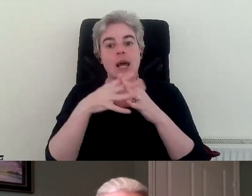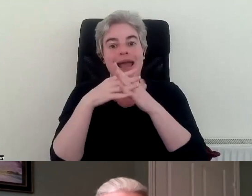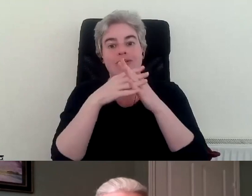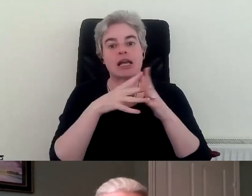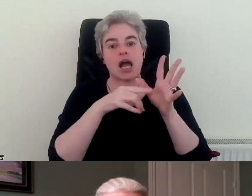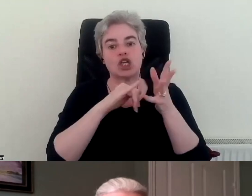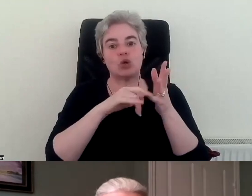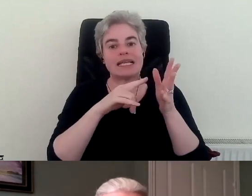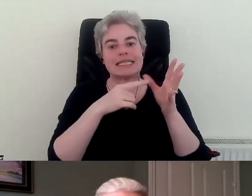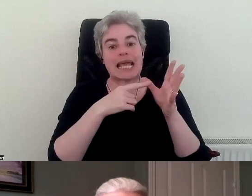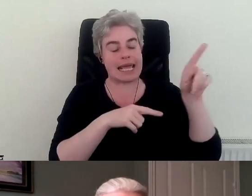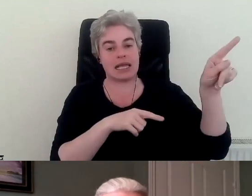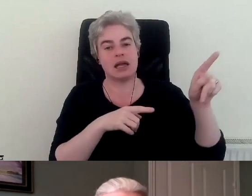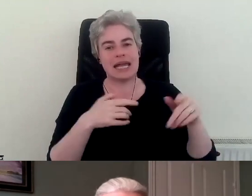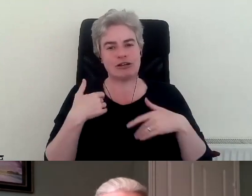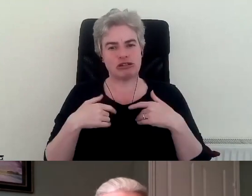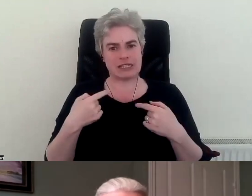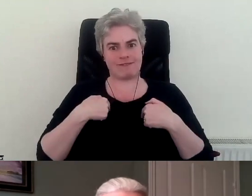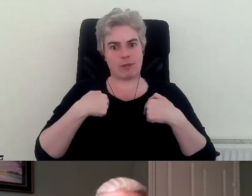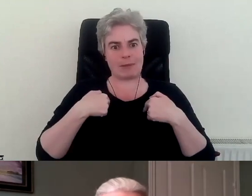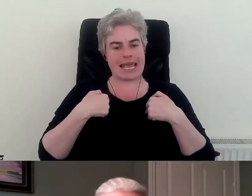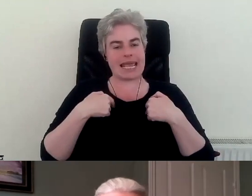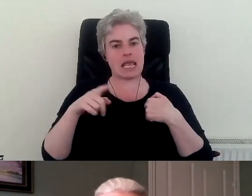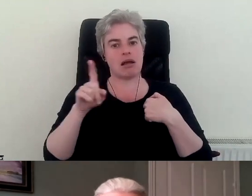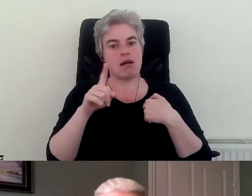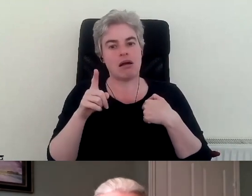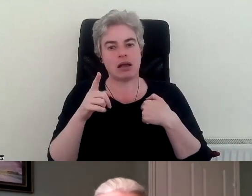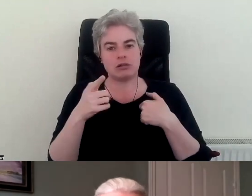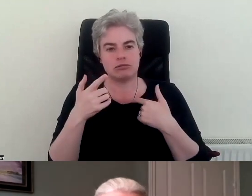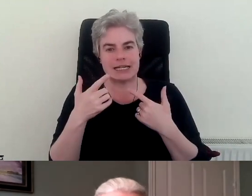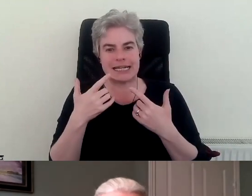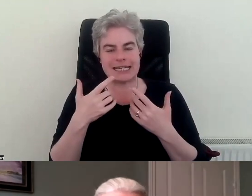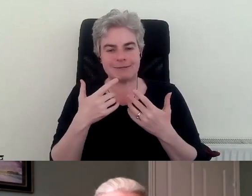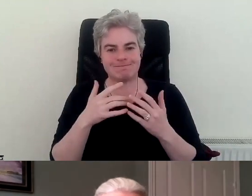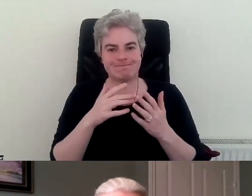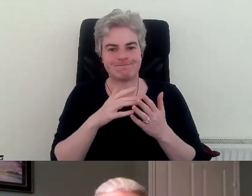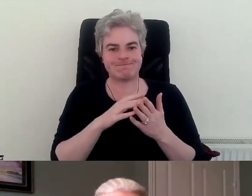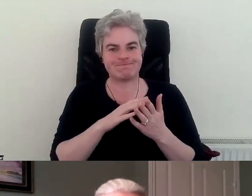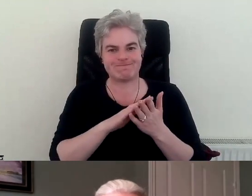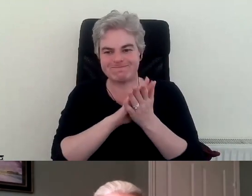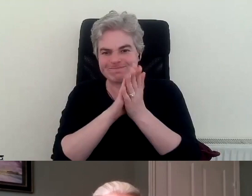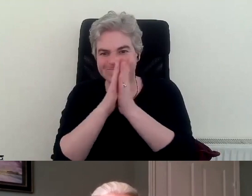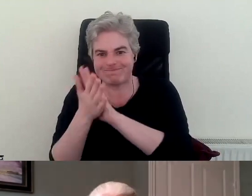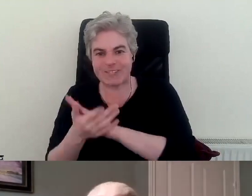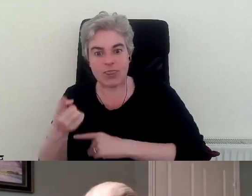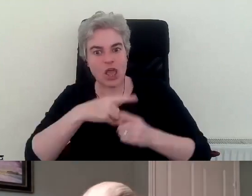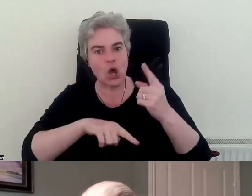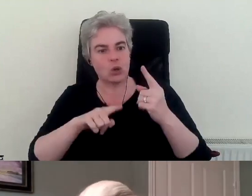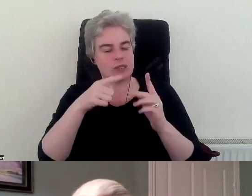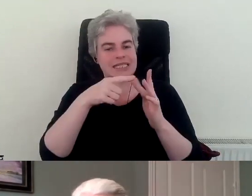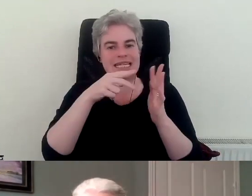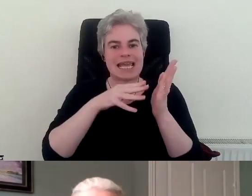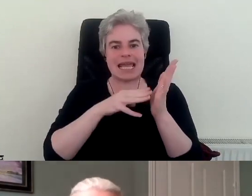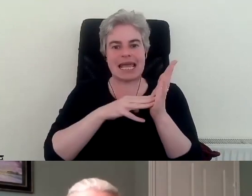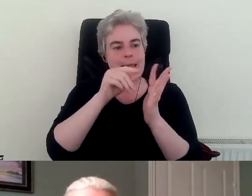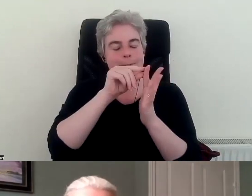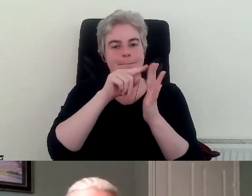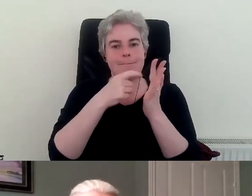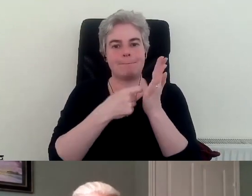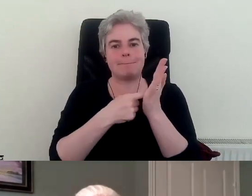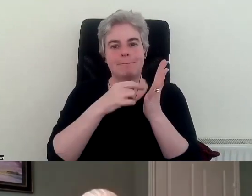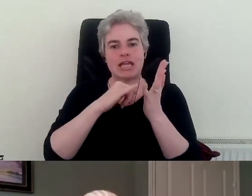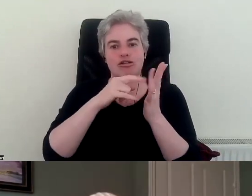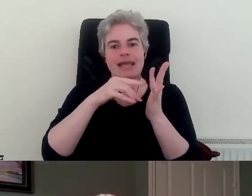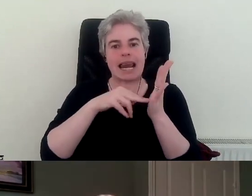the interesting thing for me is that the undermining of those imperialist claims by English